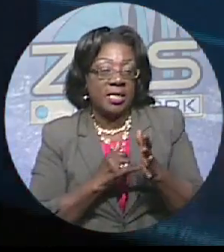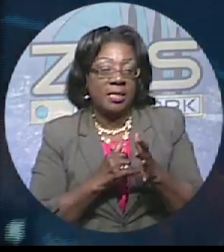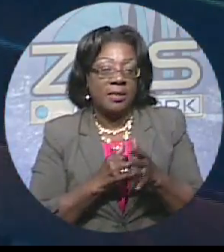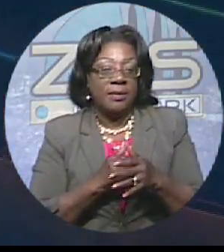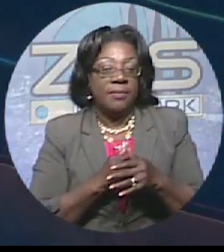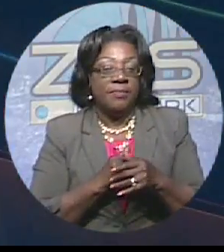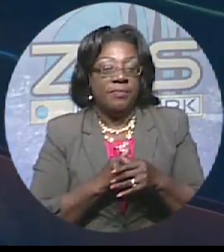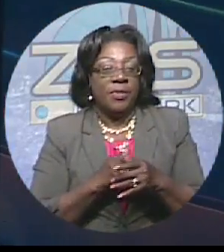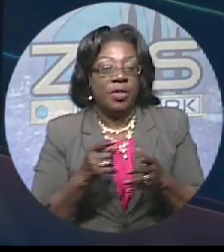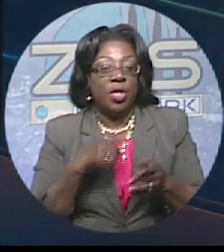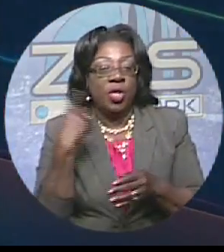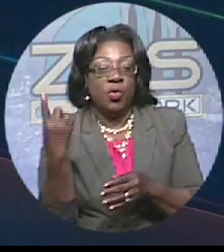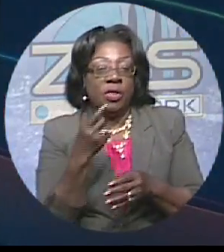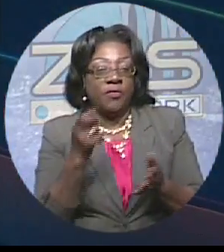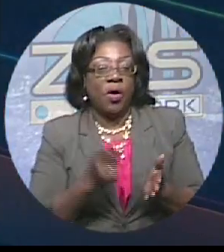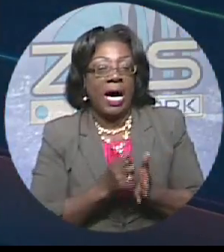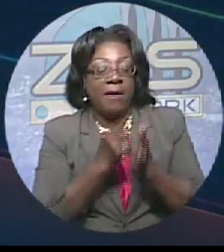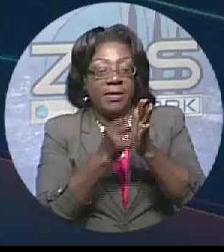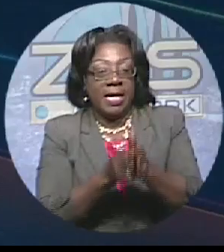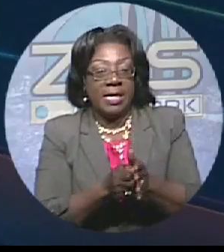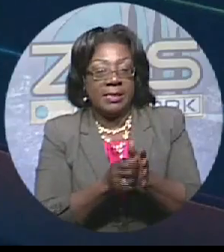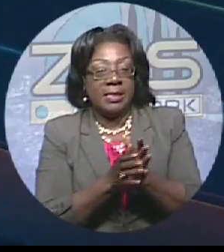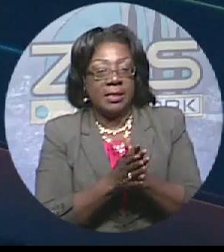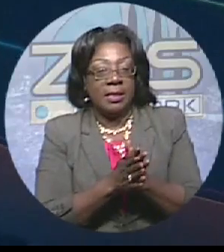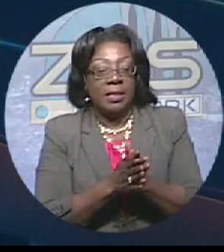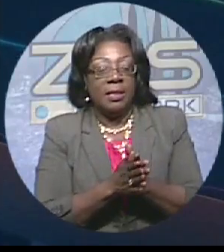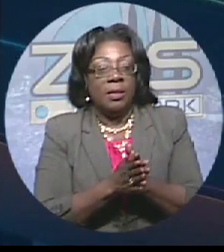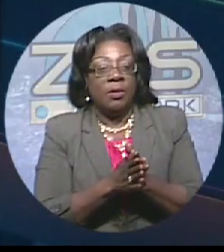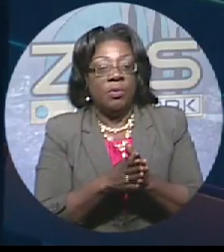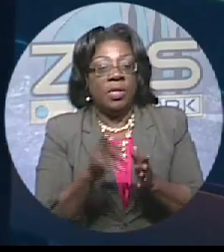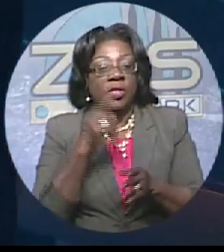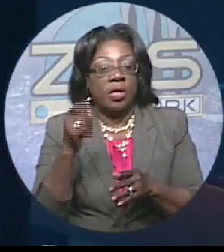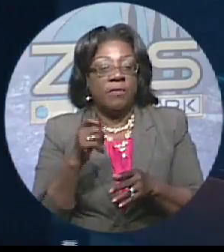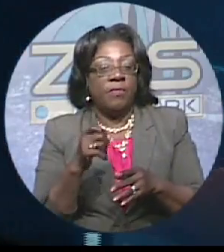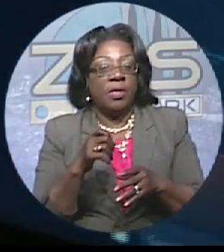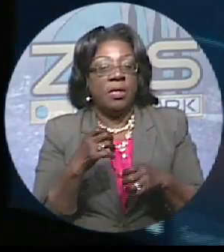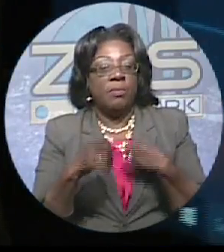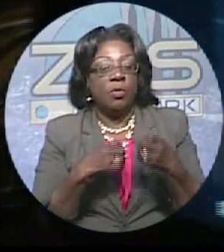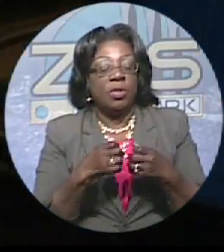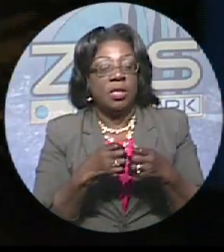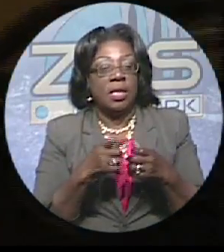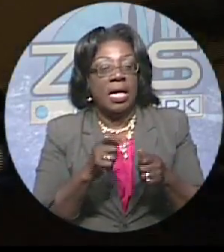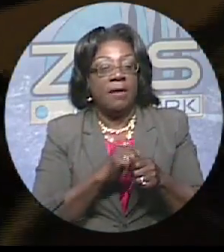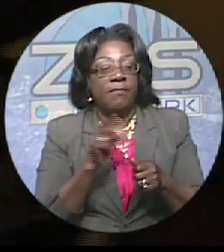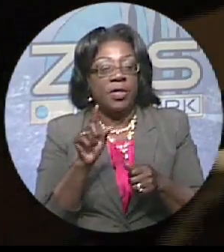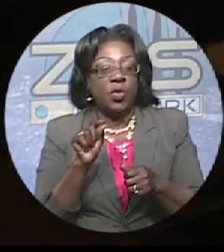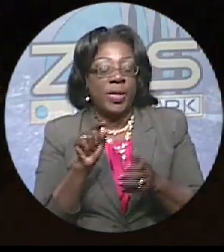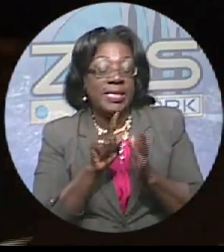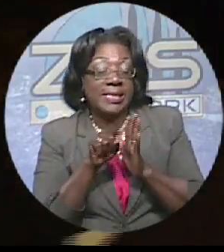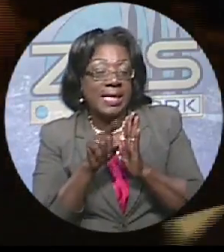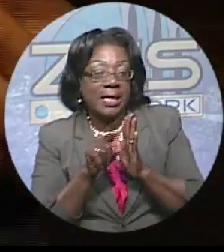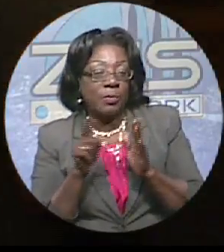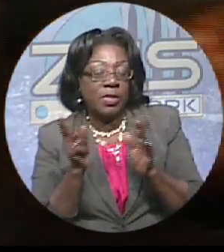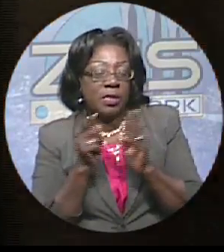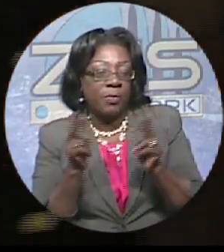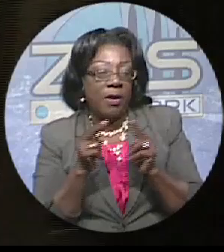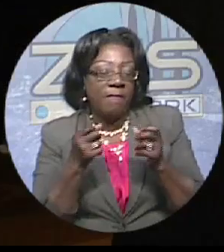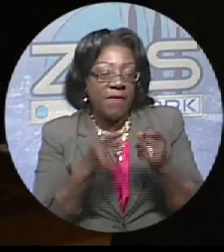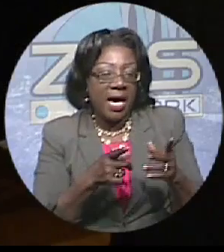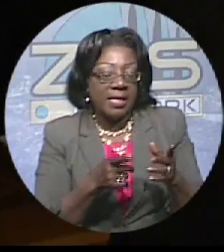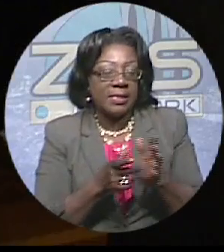used for advertisers and people like that. We're checking for your emotions every 250 milliseconds, so 4 times a second. It's extremely fast and extremely